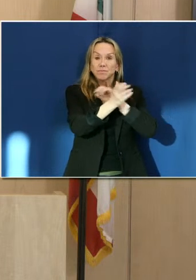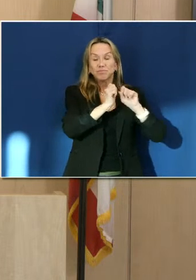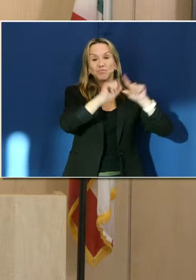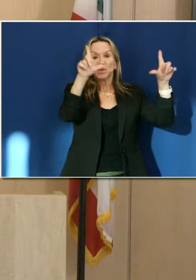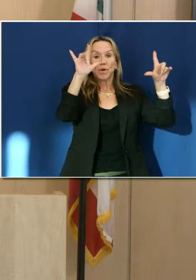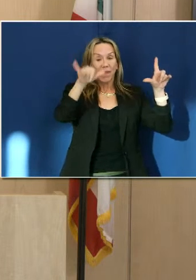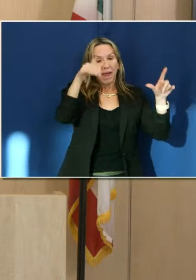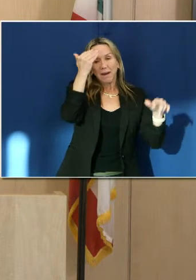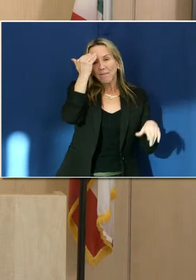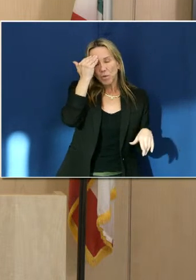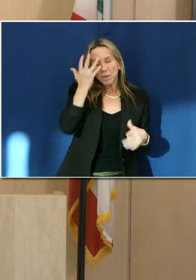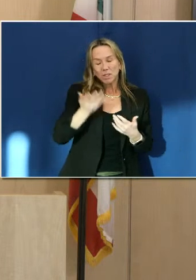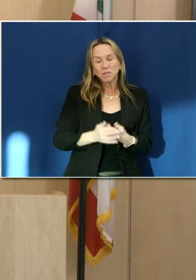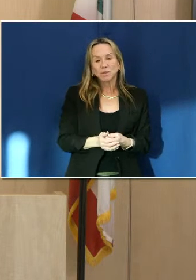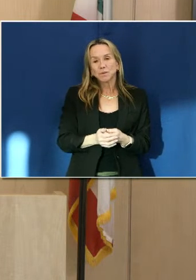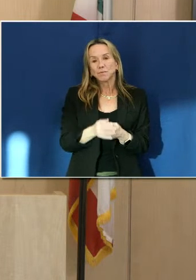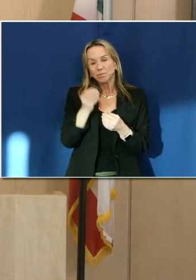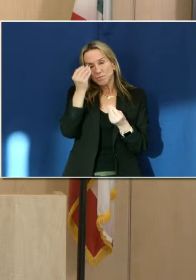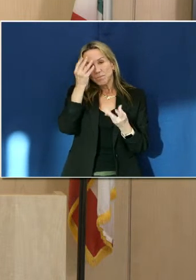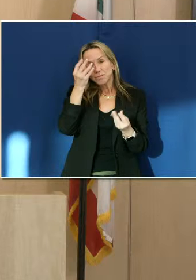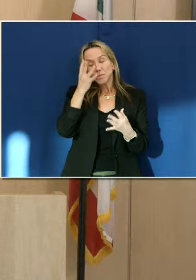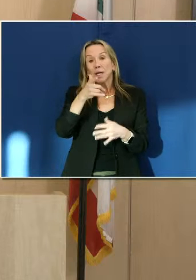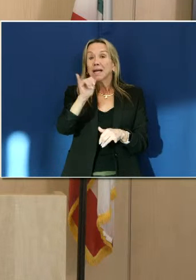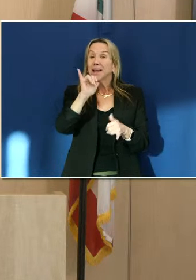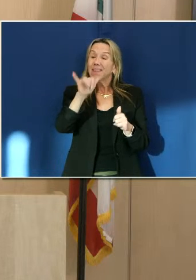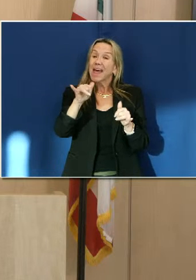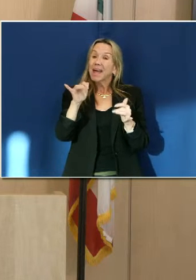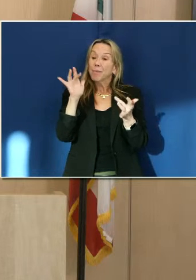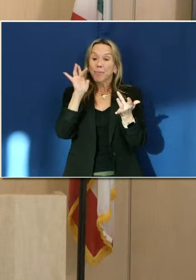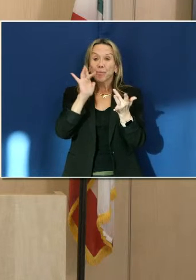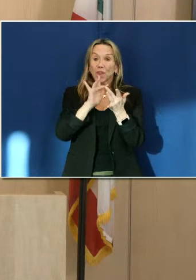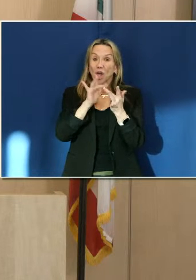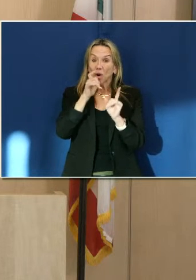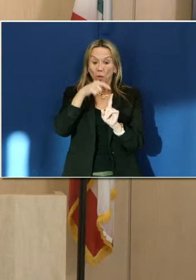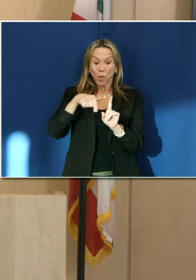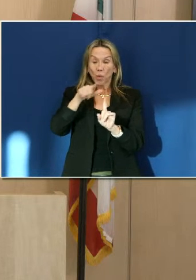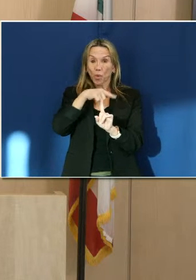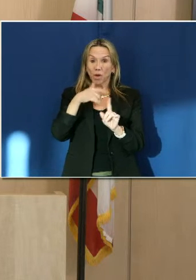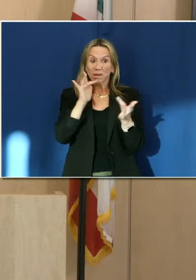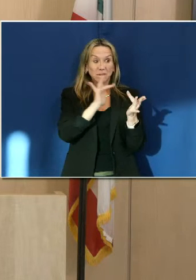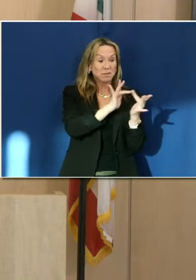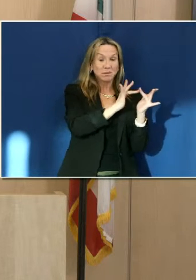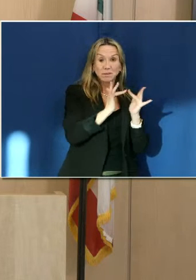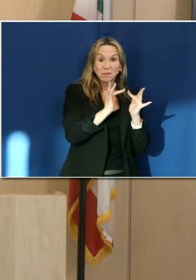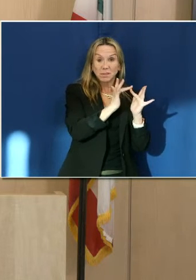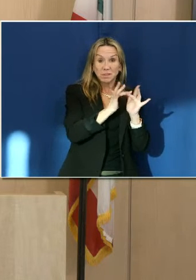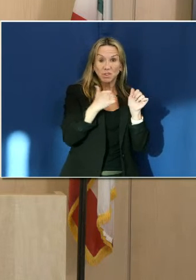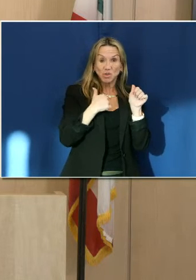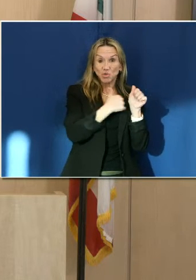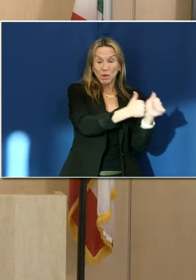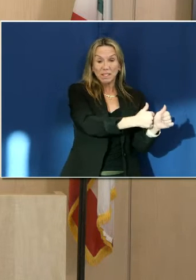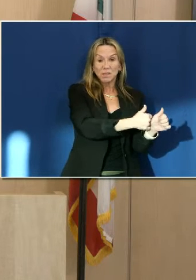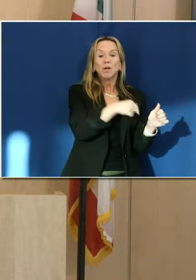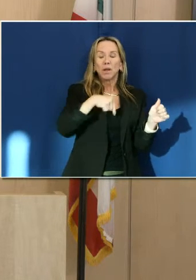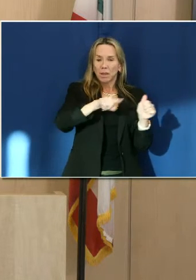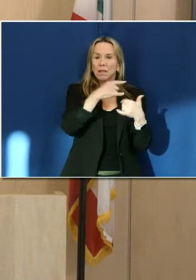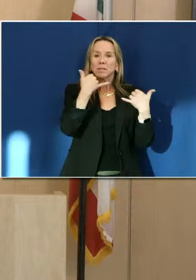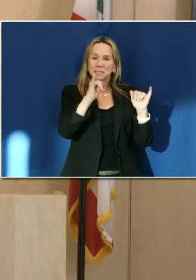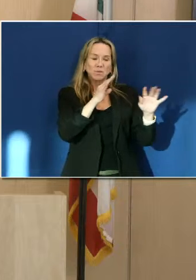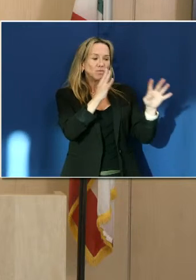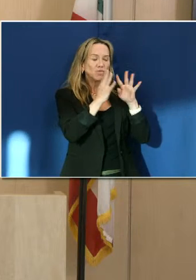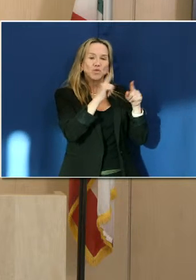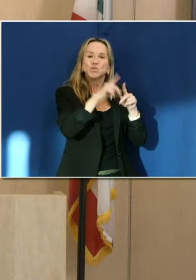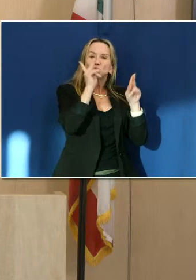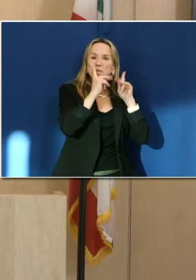as our contact tracers are talking to individuals that have been exposed and on